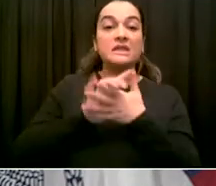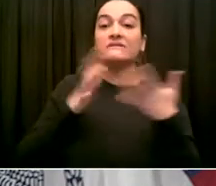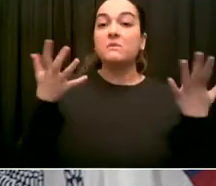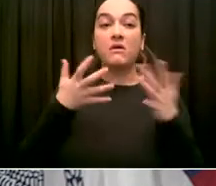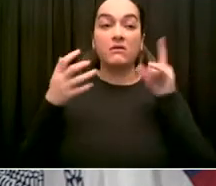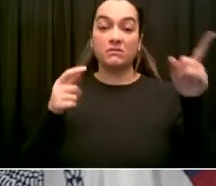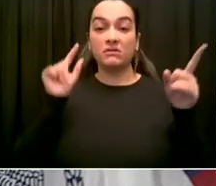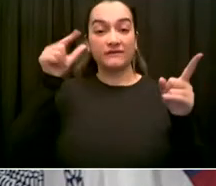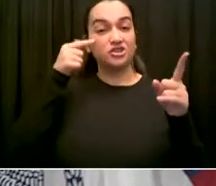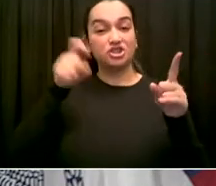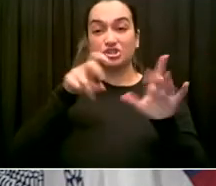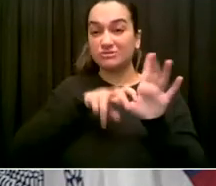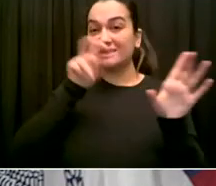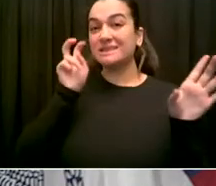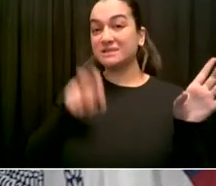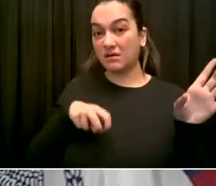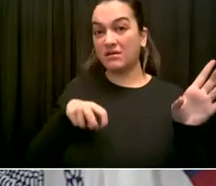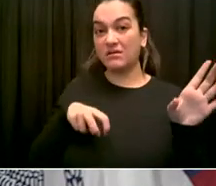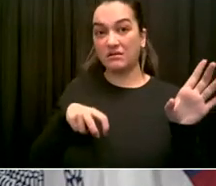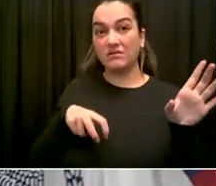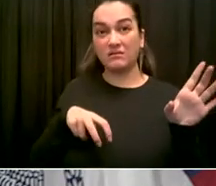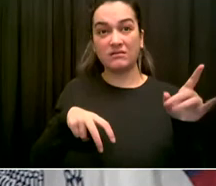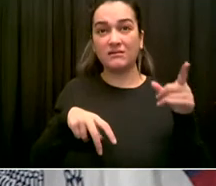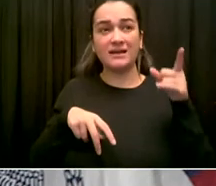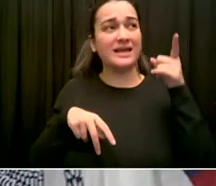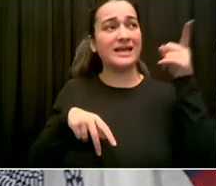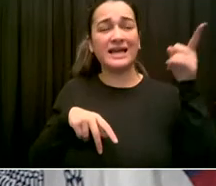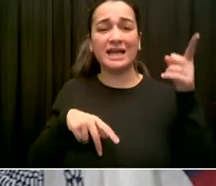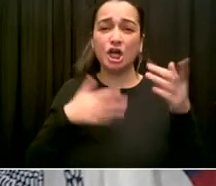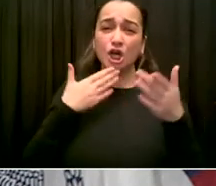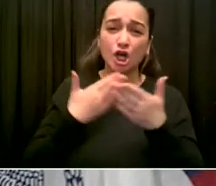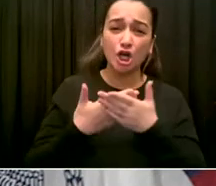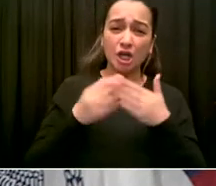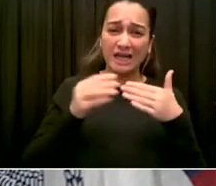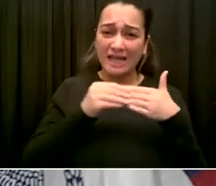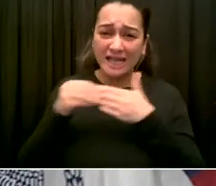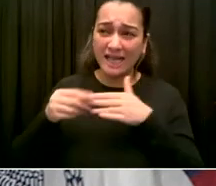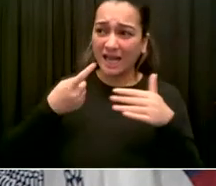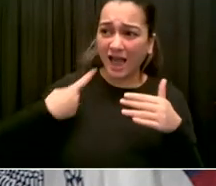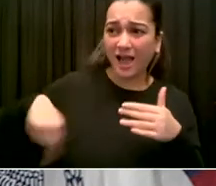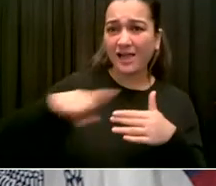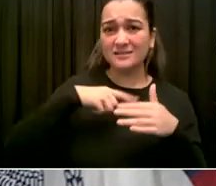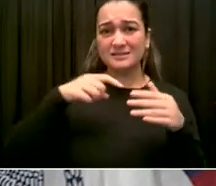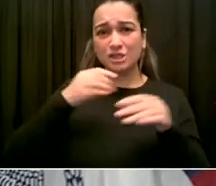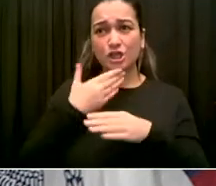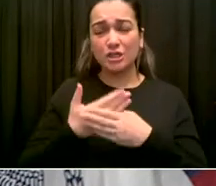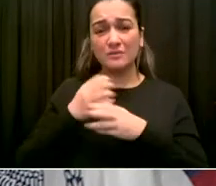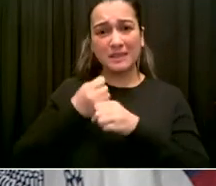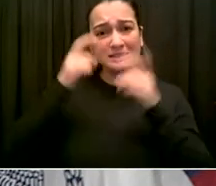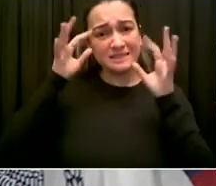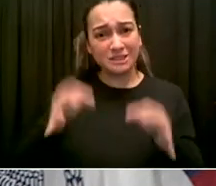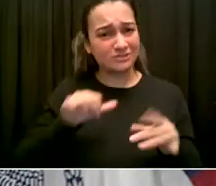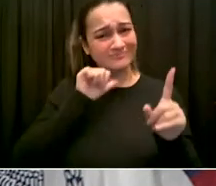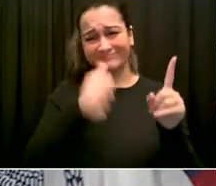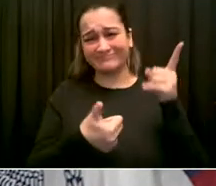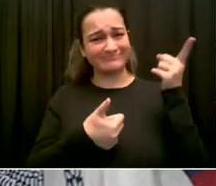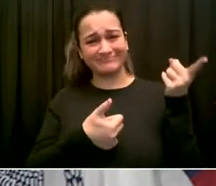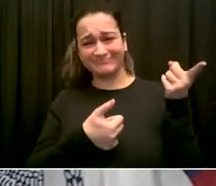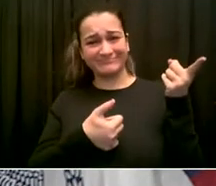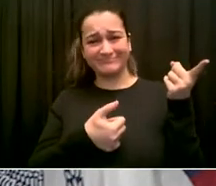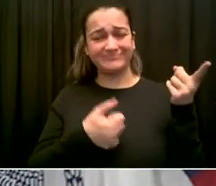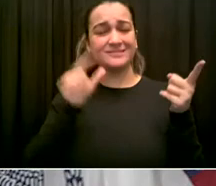clearly it's creating distraction, it's creating confusion, and we need to move forward, especially as we're fighting